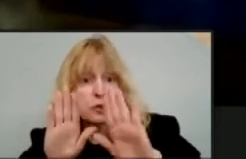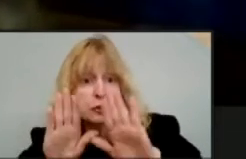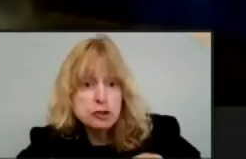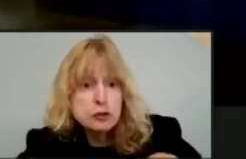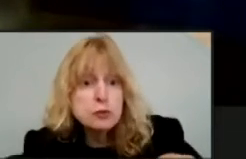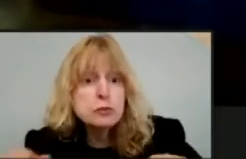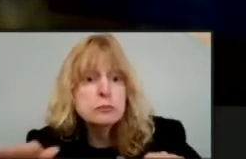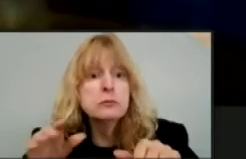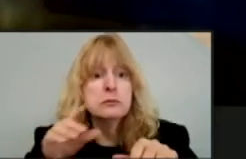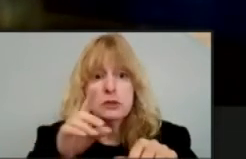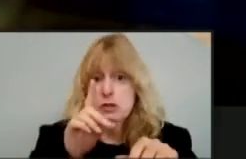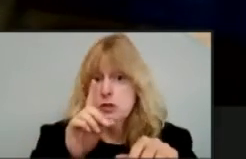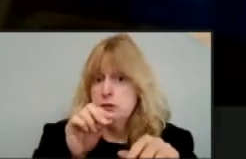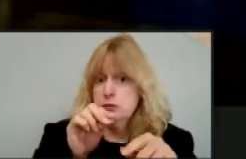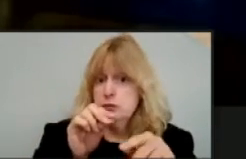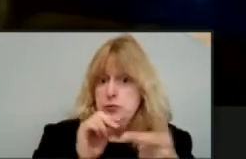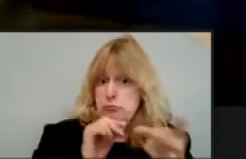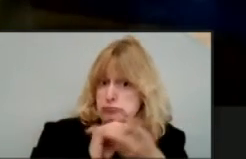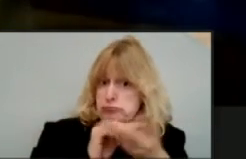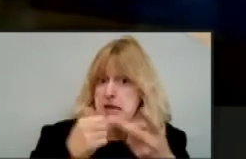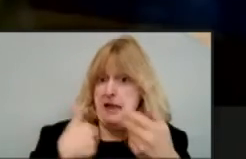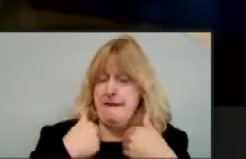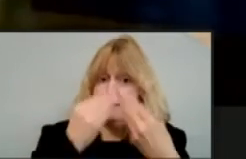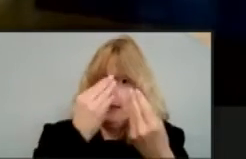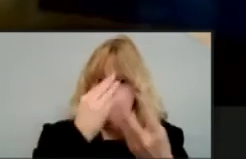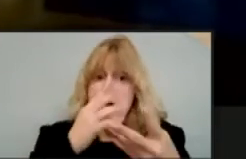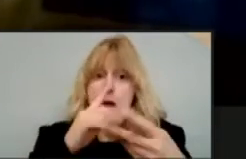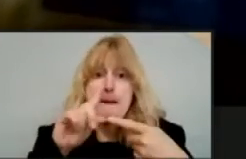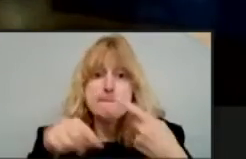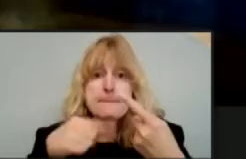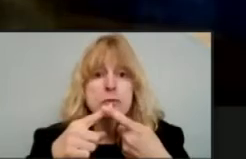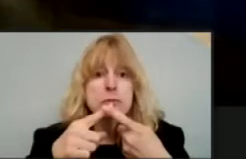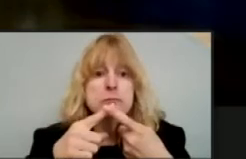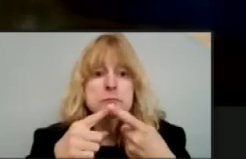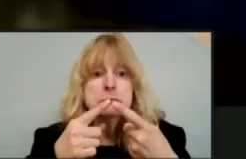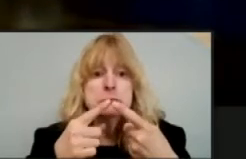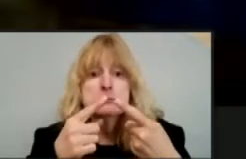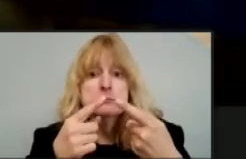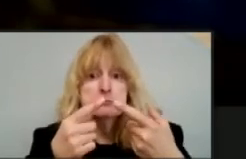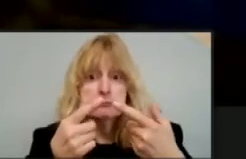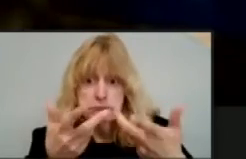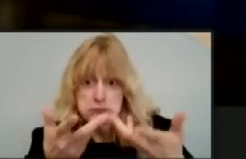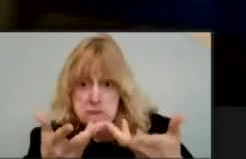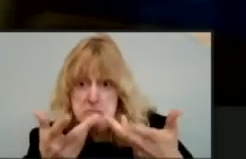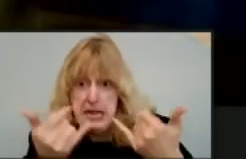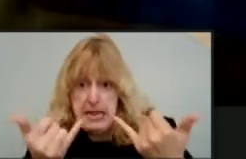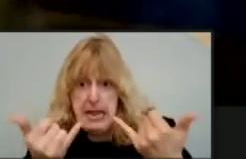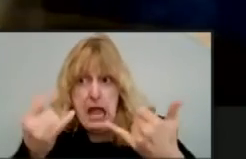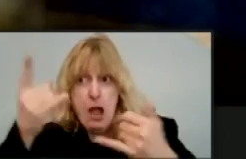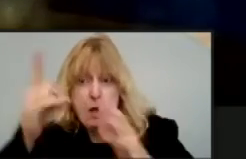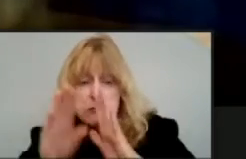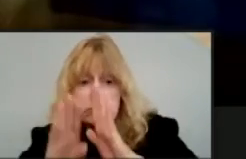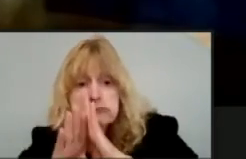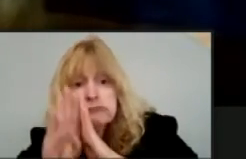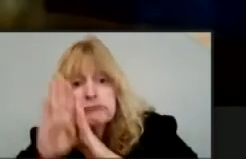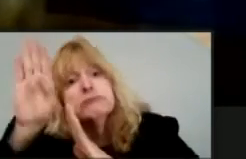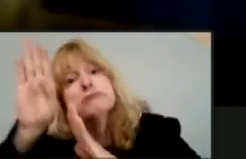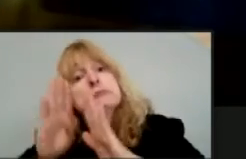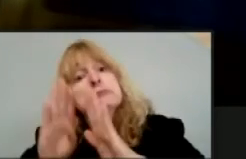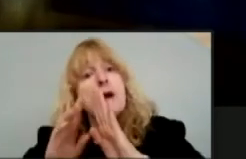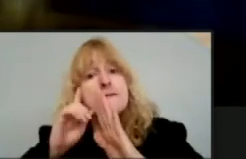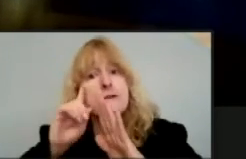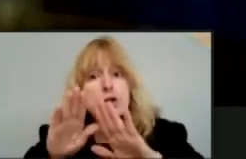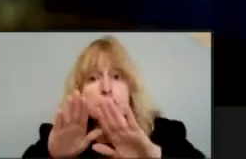Do either one of you have information about whether that is going on? And if it